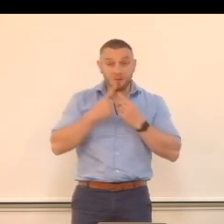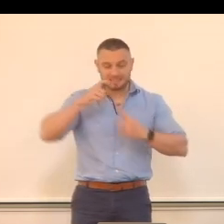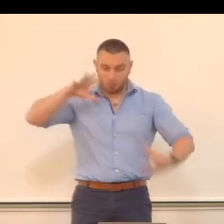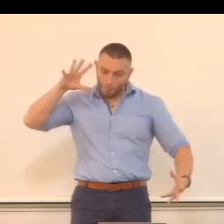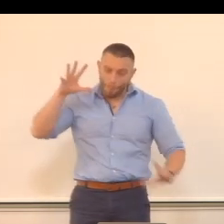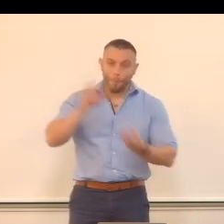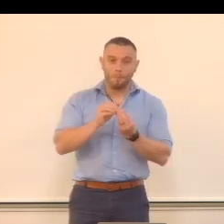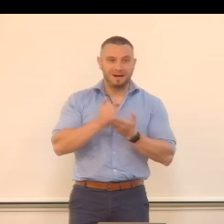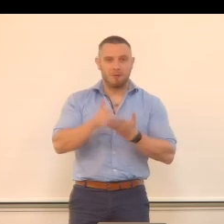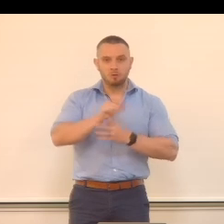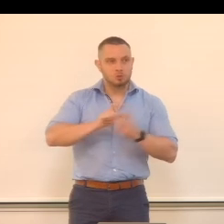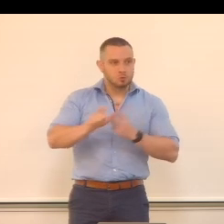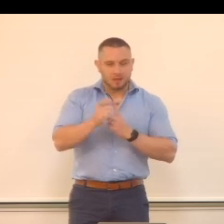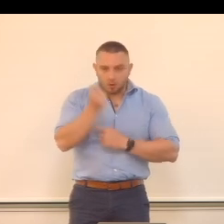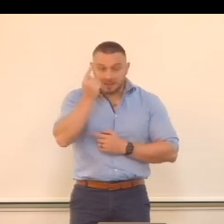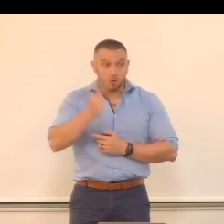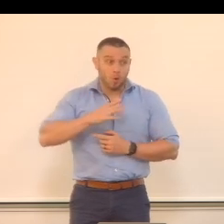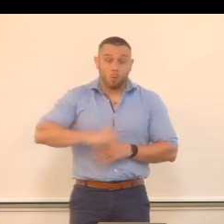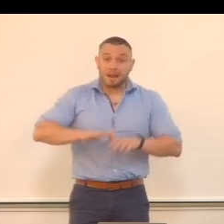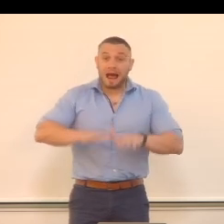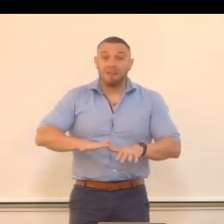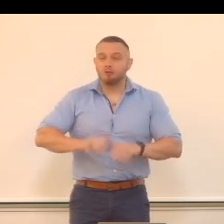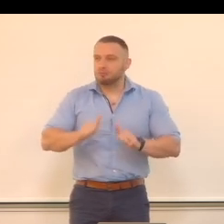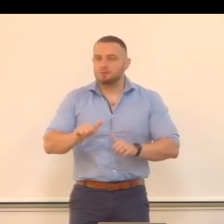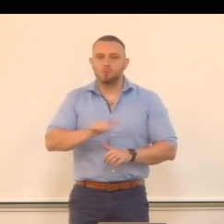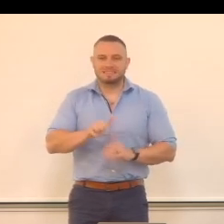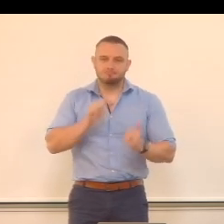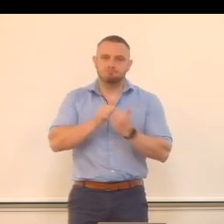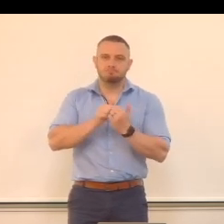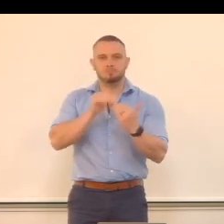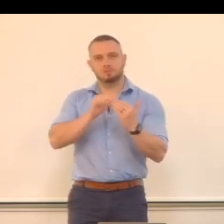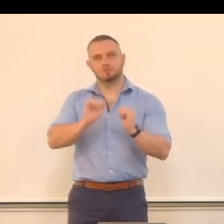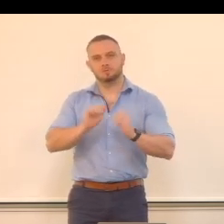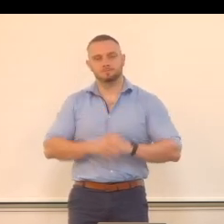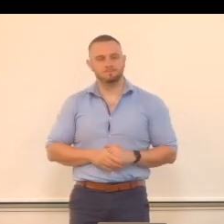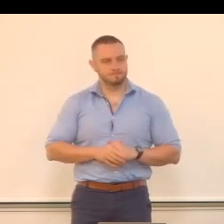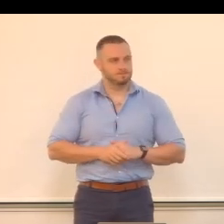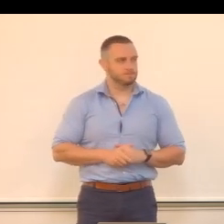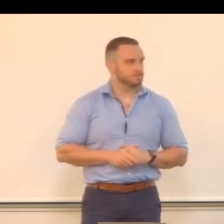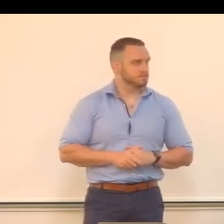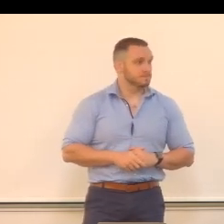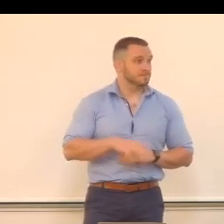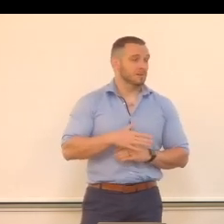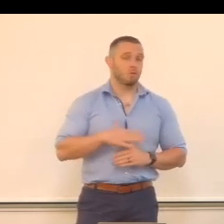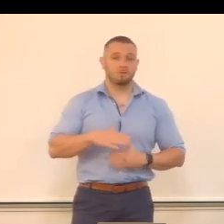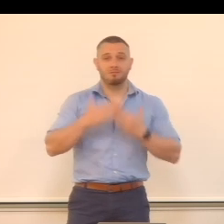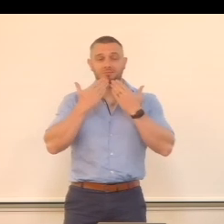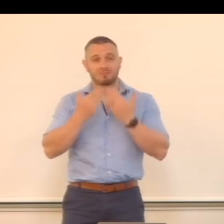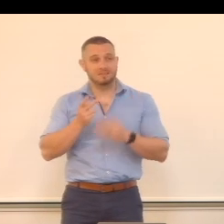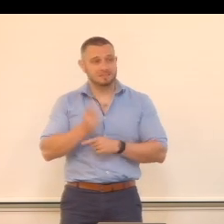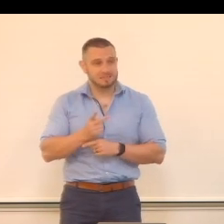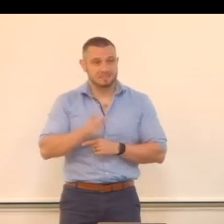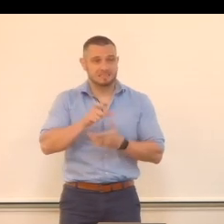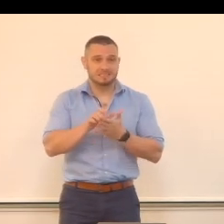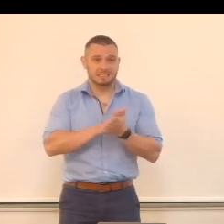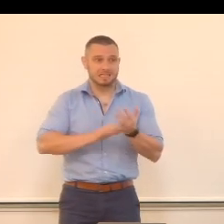community figure out, you want to do an analog, which is the right fit for you for what you want to do. So I want to thank again